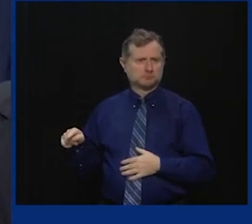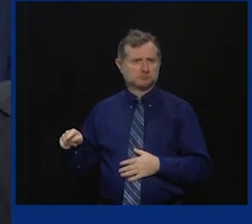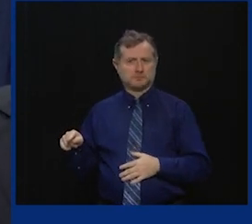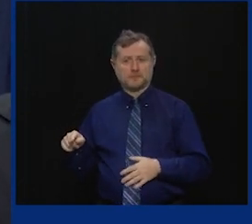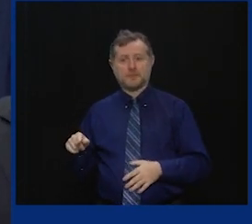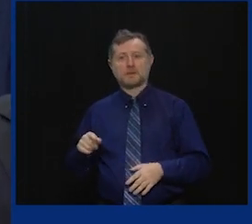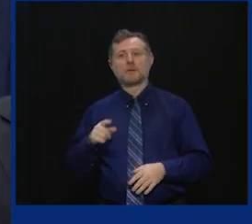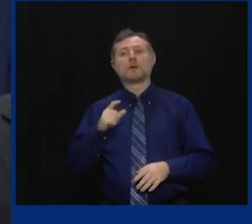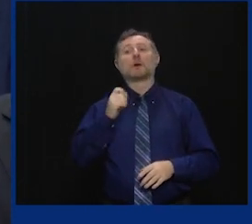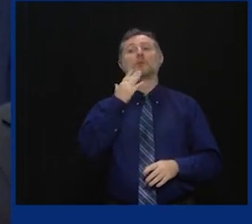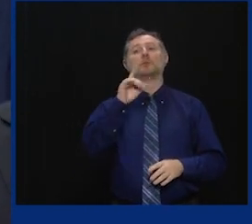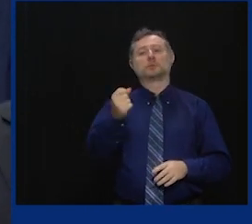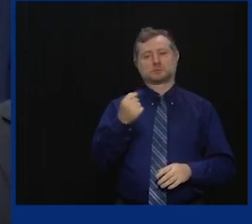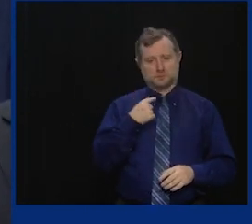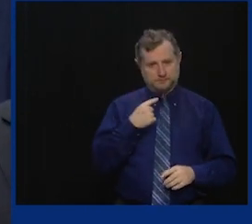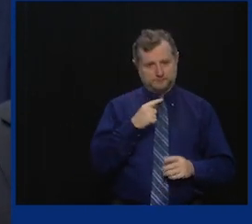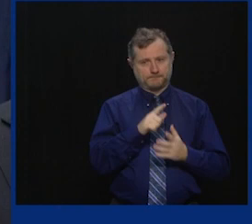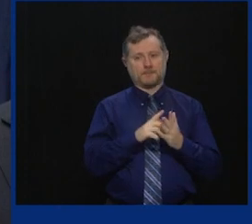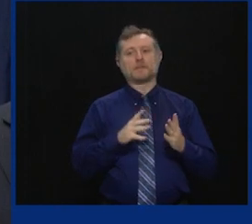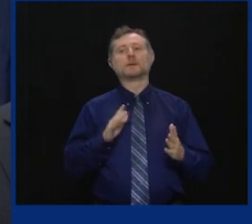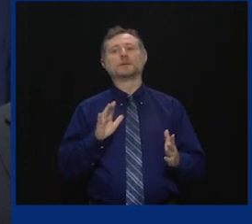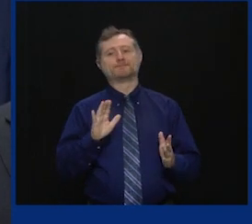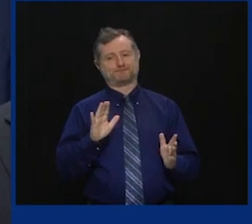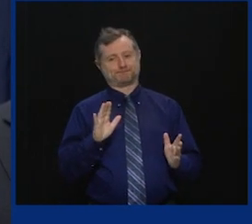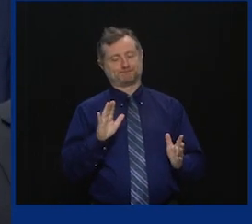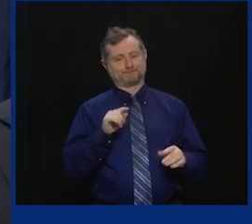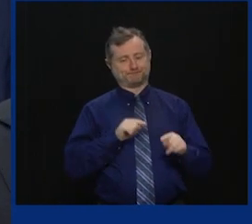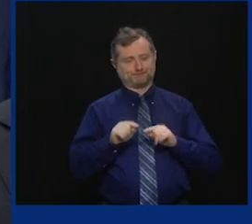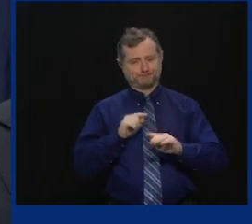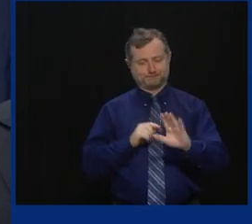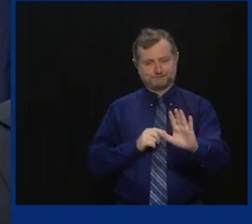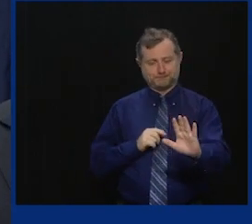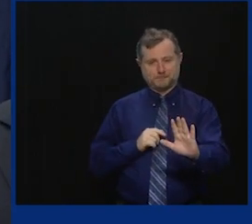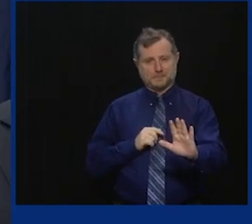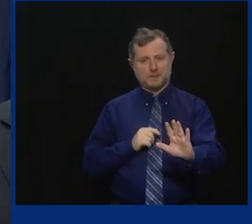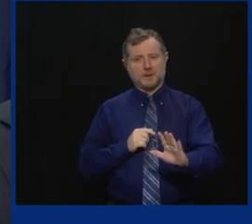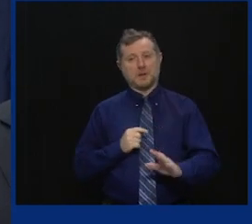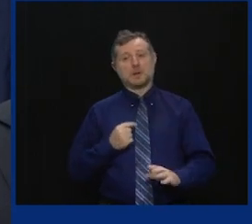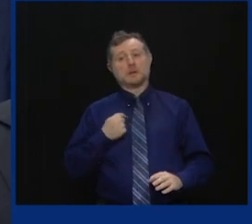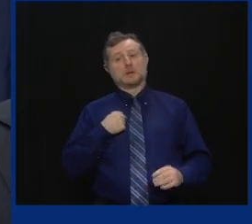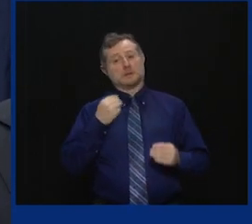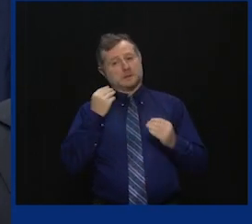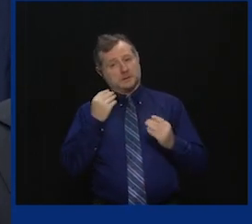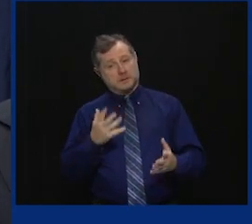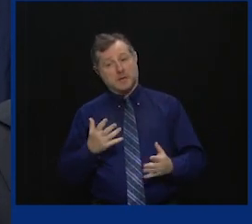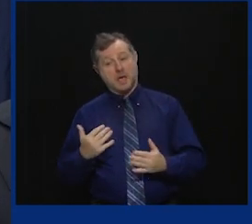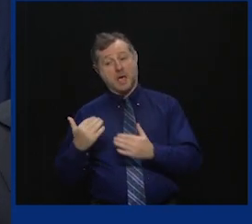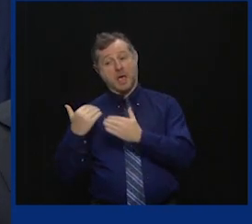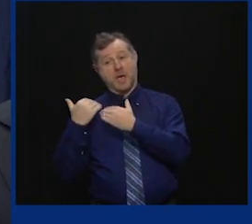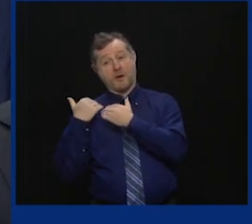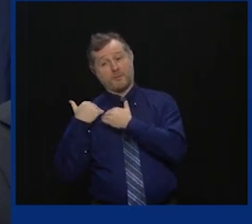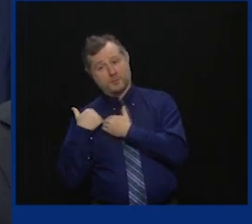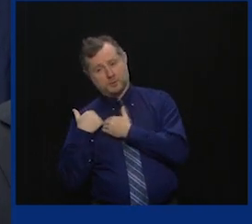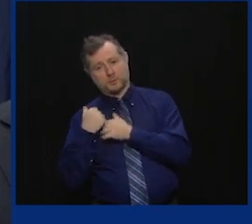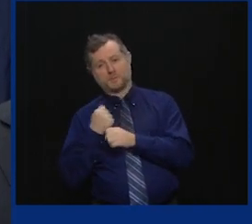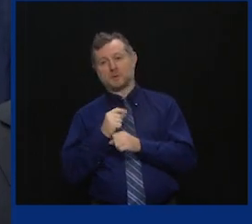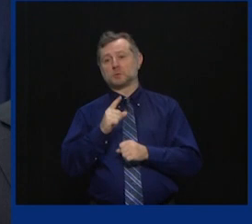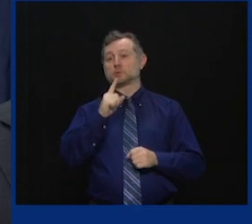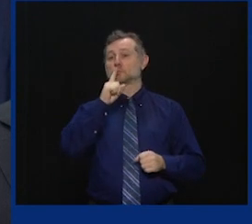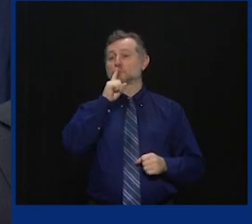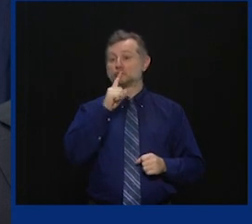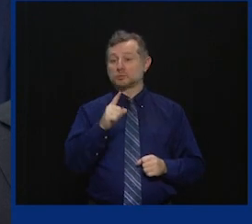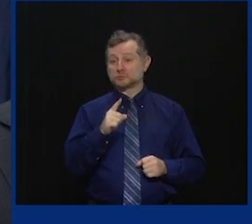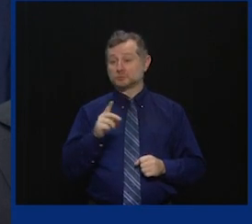to back up and say for a second that the obligation to make sure that Rikers Island can fulfill